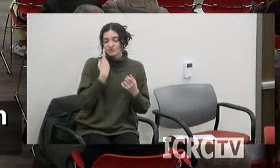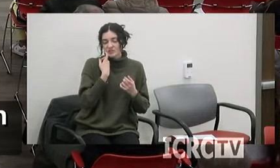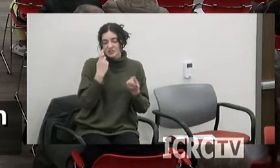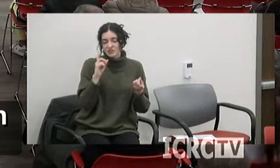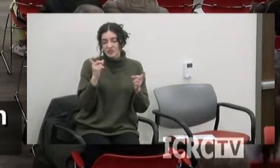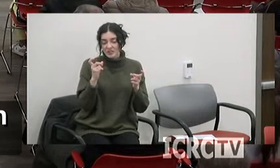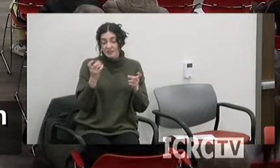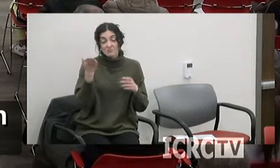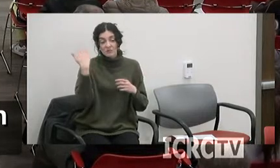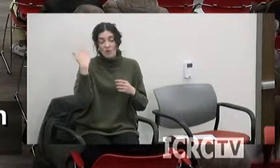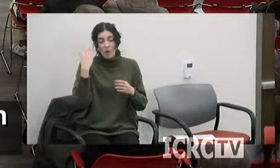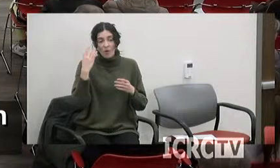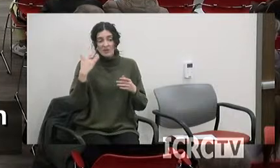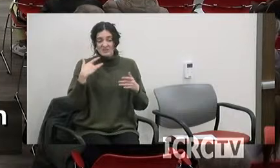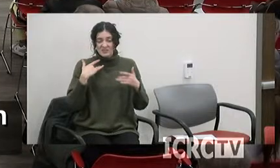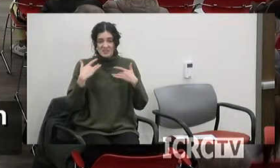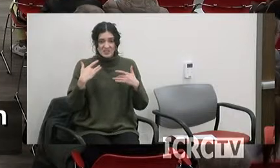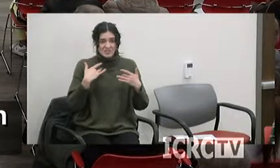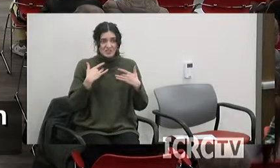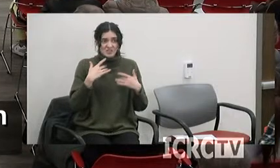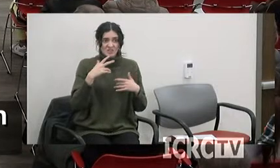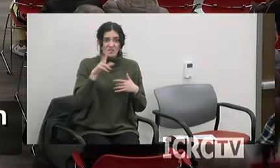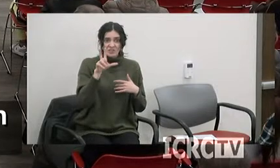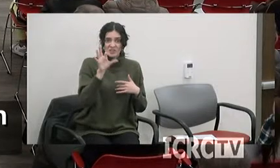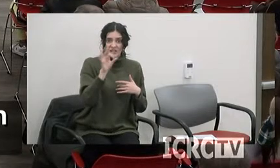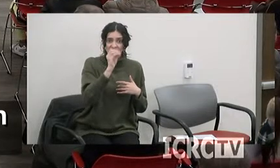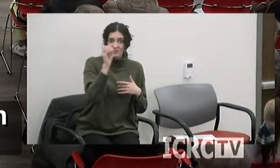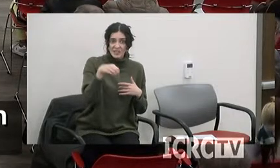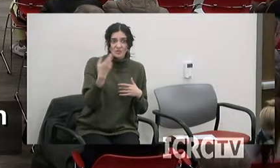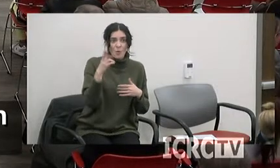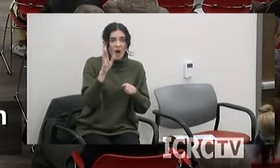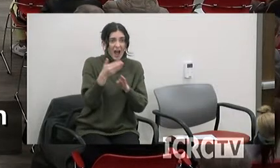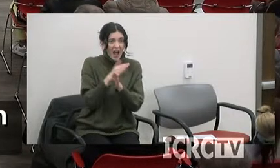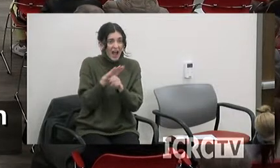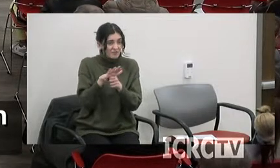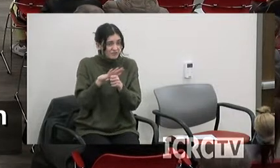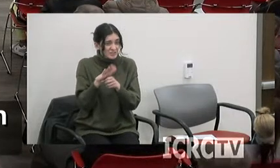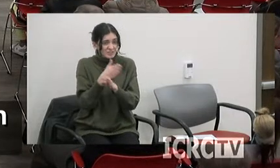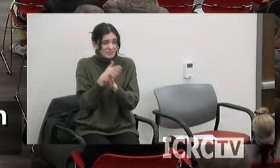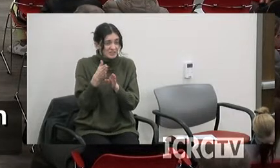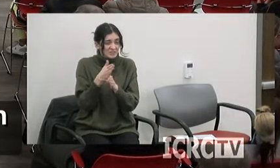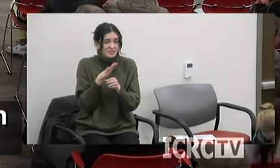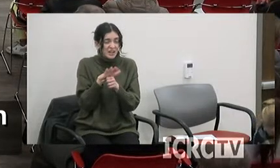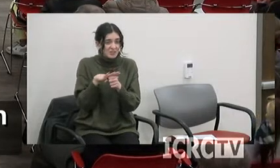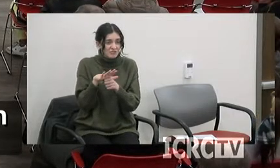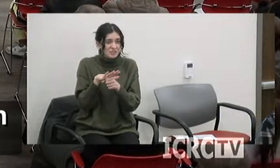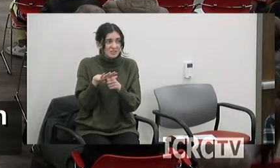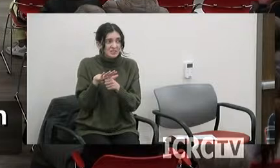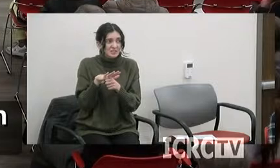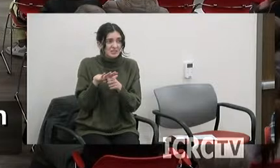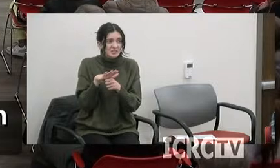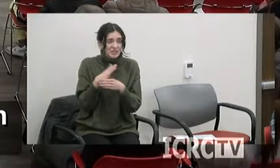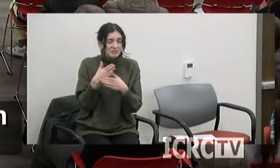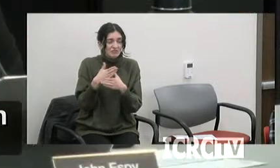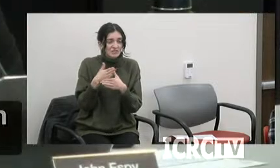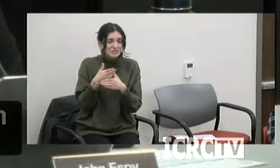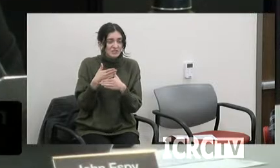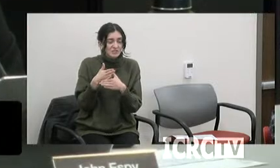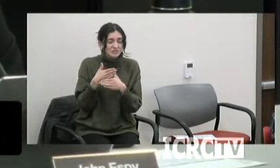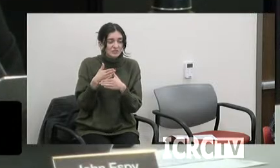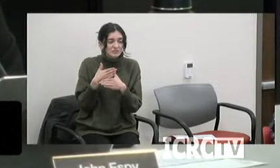concerned as to whether we were going to get the 39% or an average. What's happened now is there's